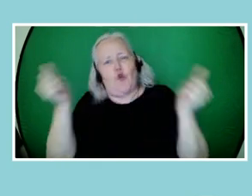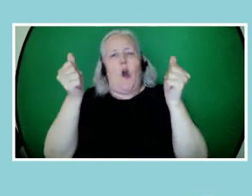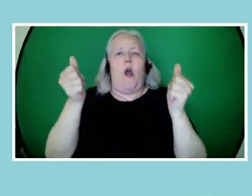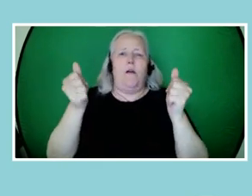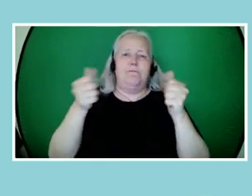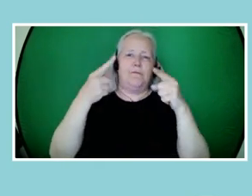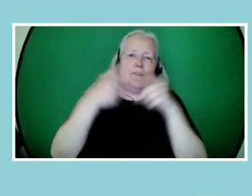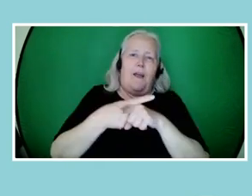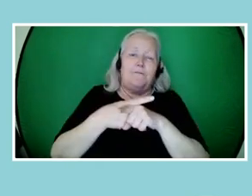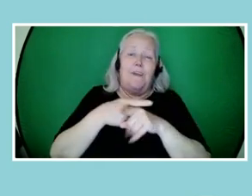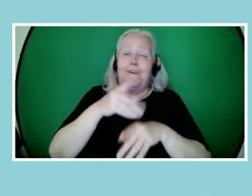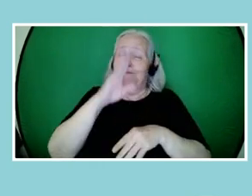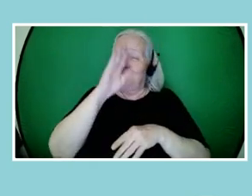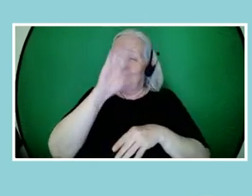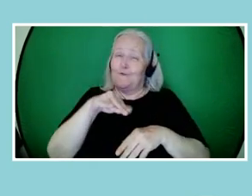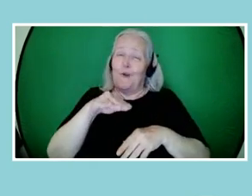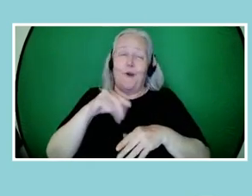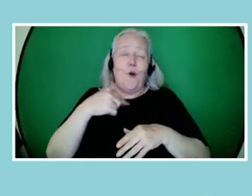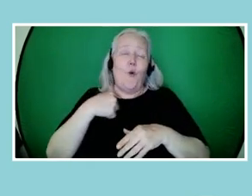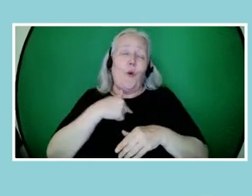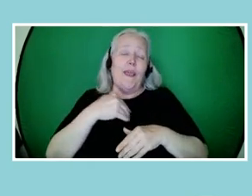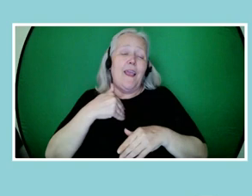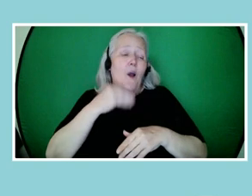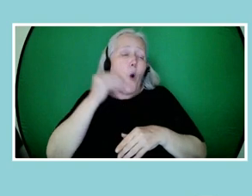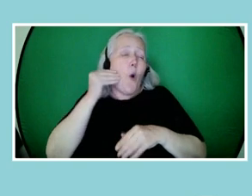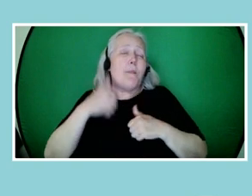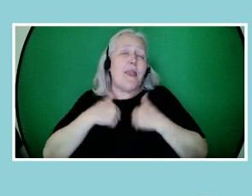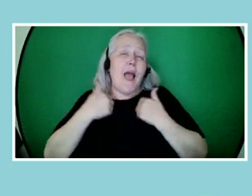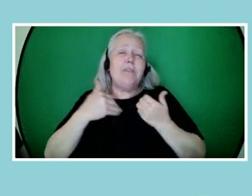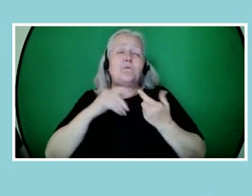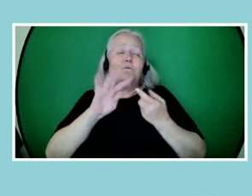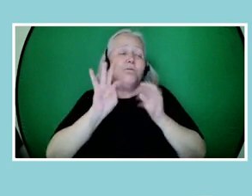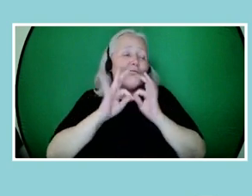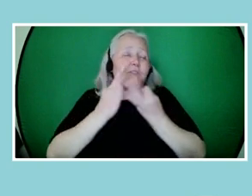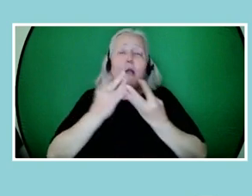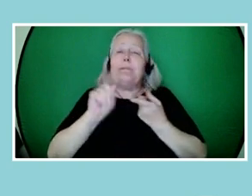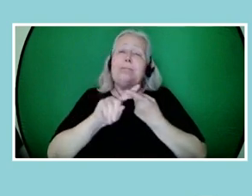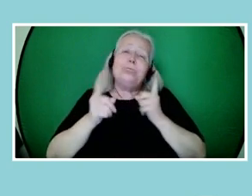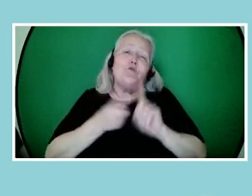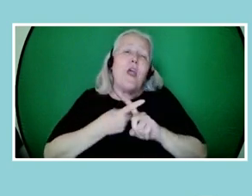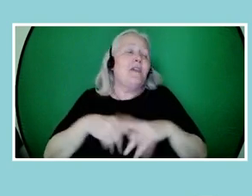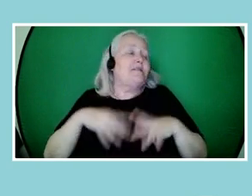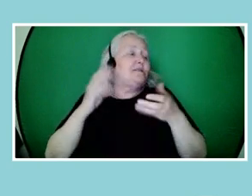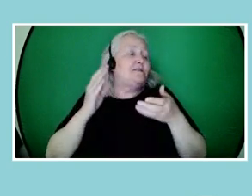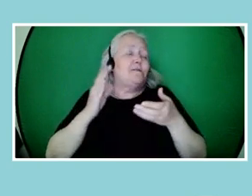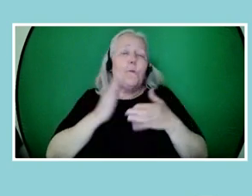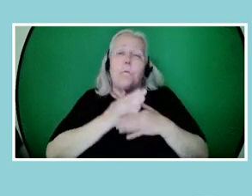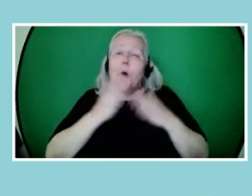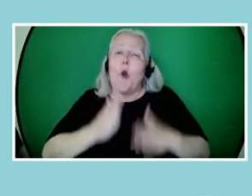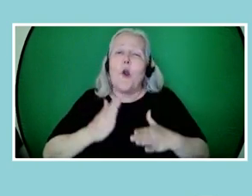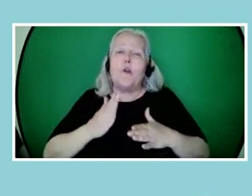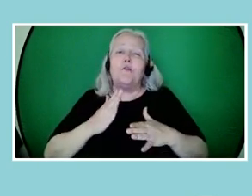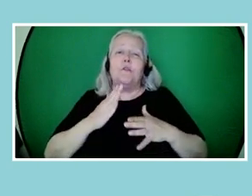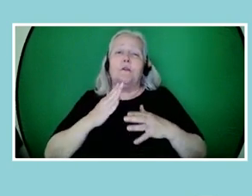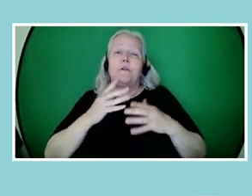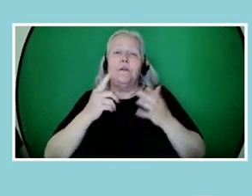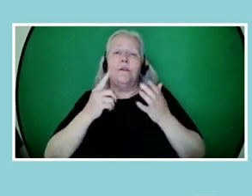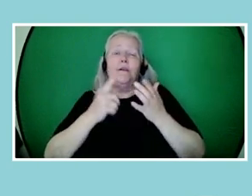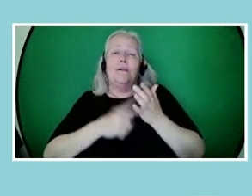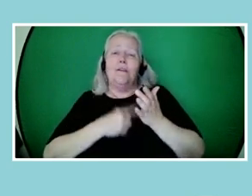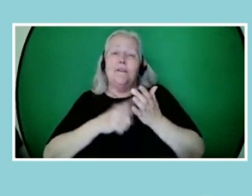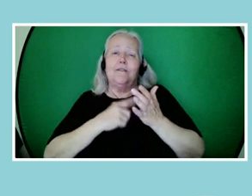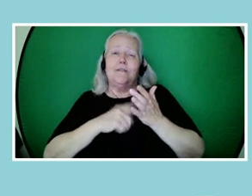lives with parents and family and friends and partners that resolving conflict can take a